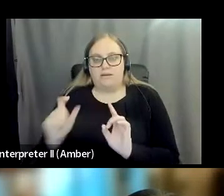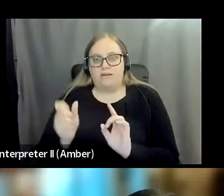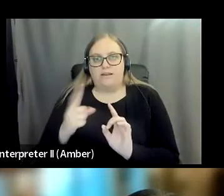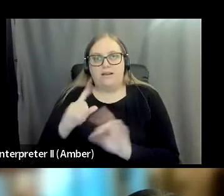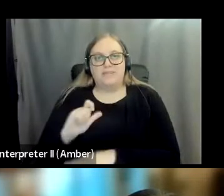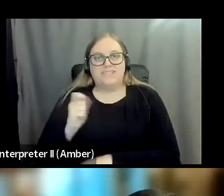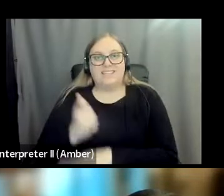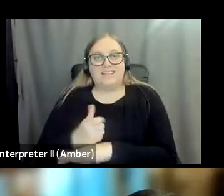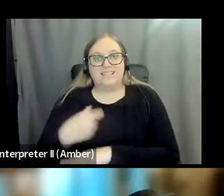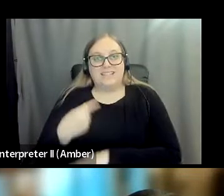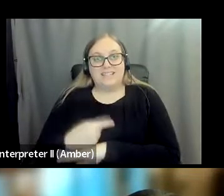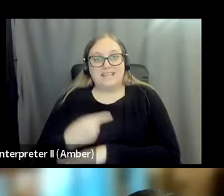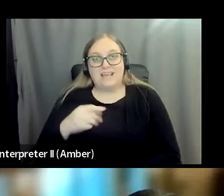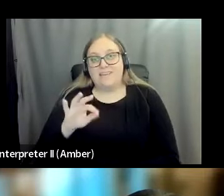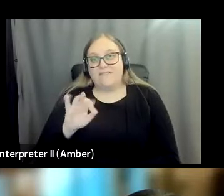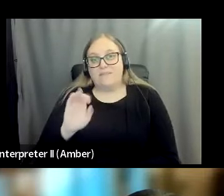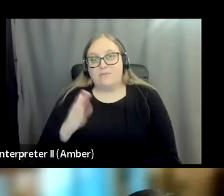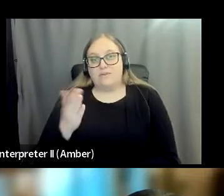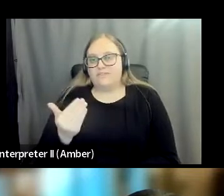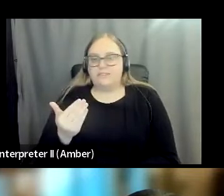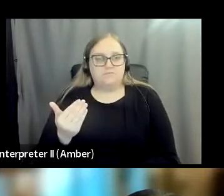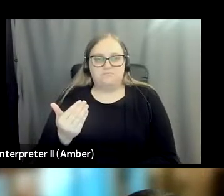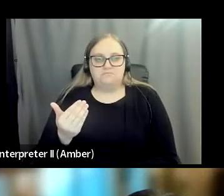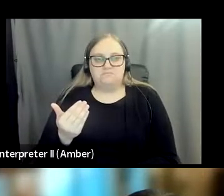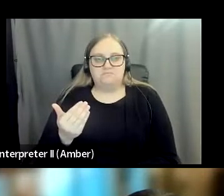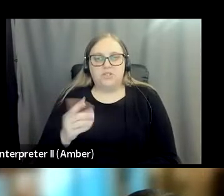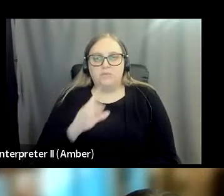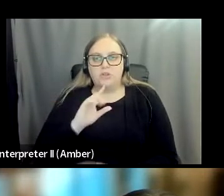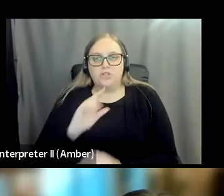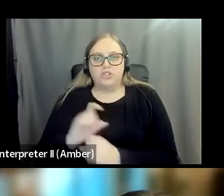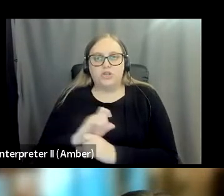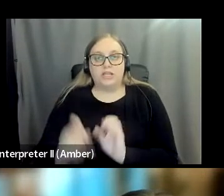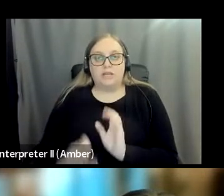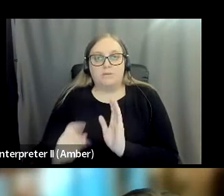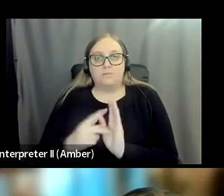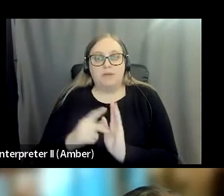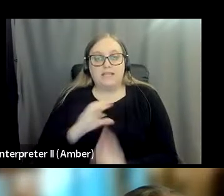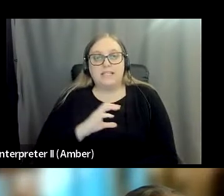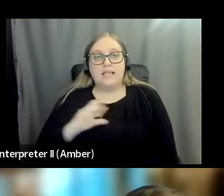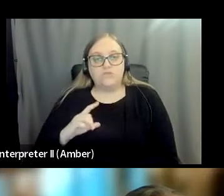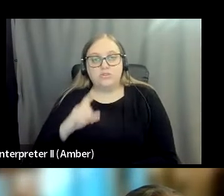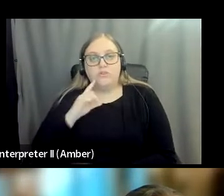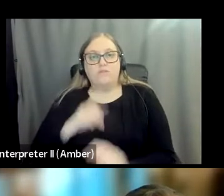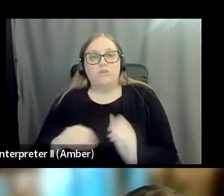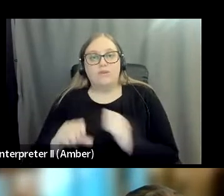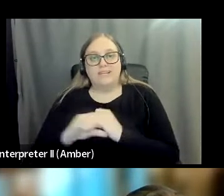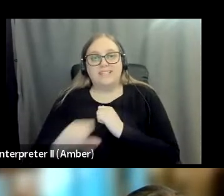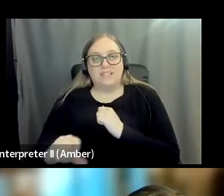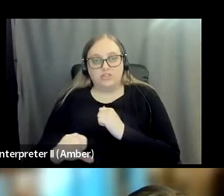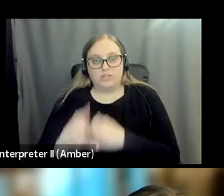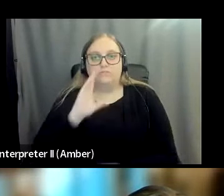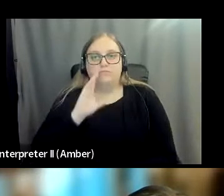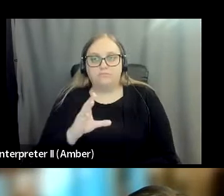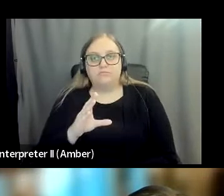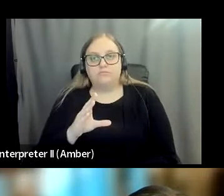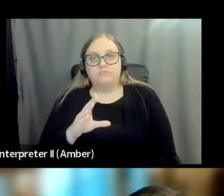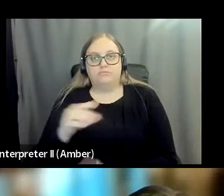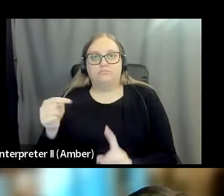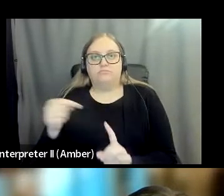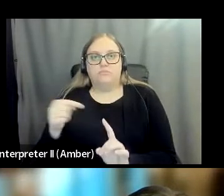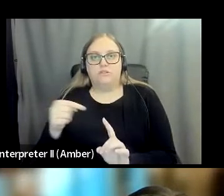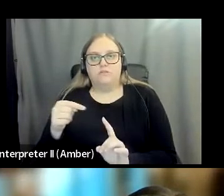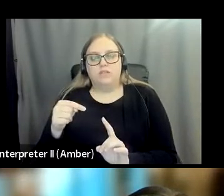setting the date at February 15th, we will most certainly be coming back to the council for an extension of this